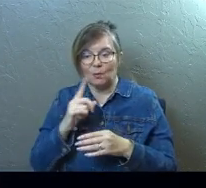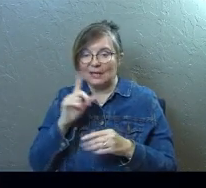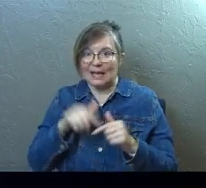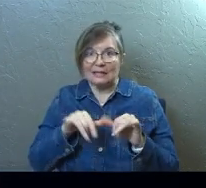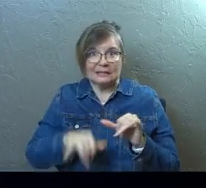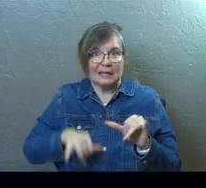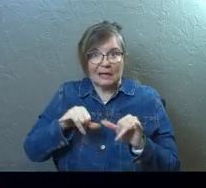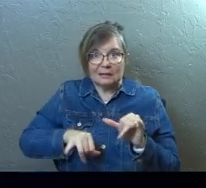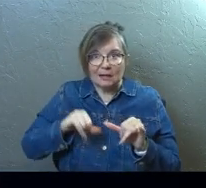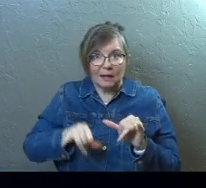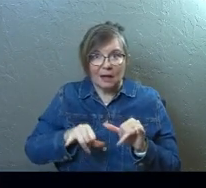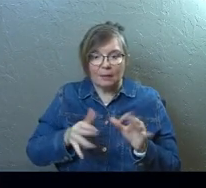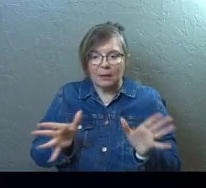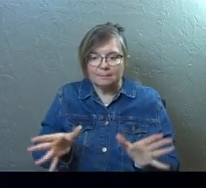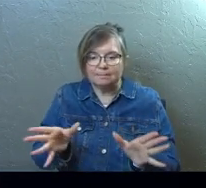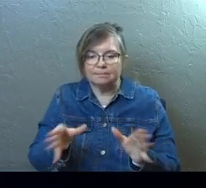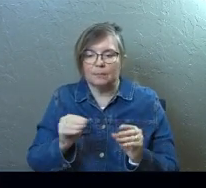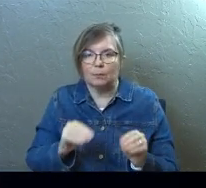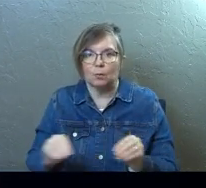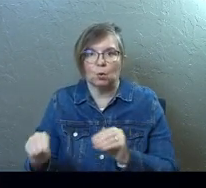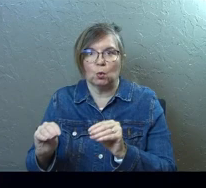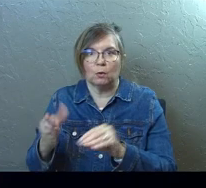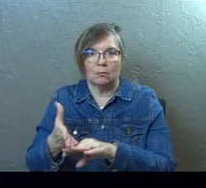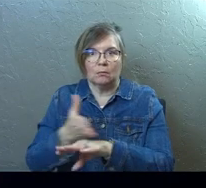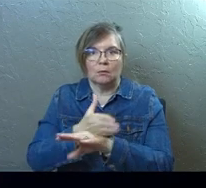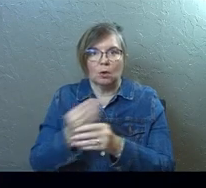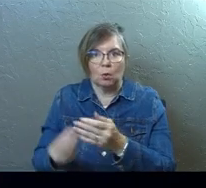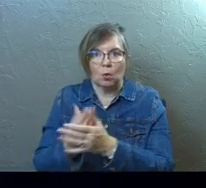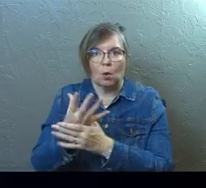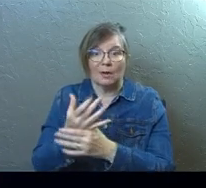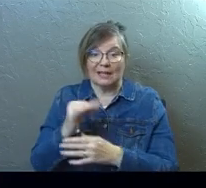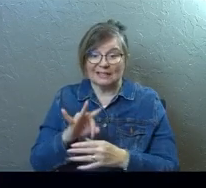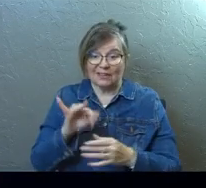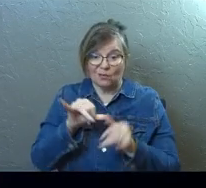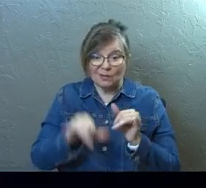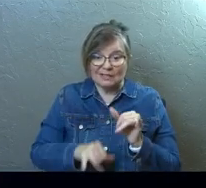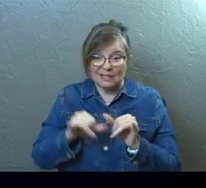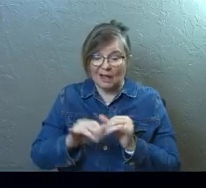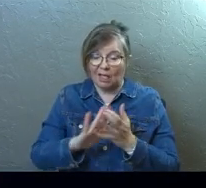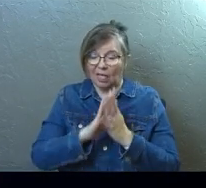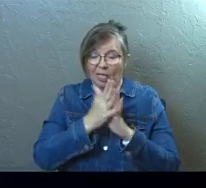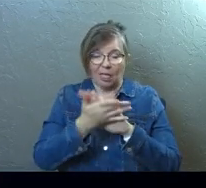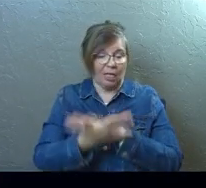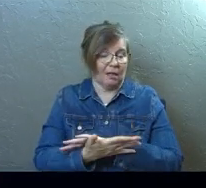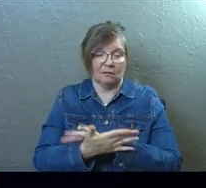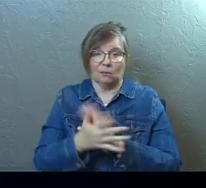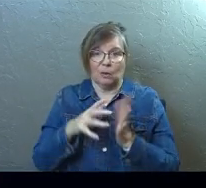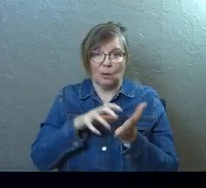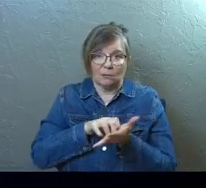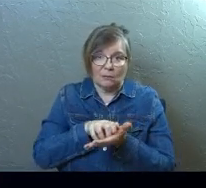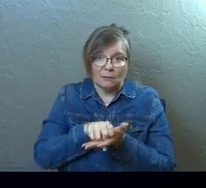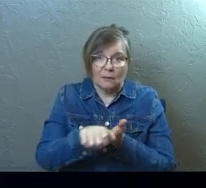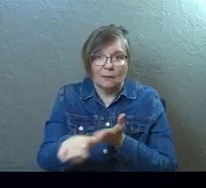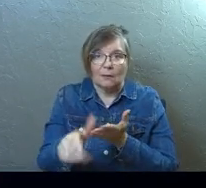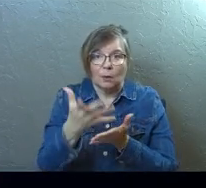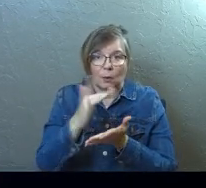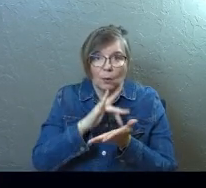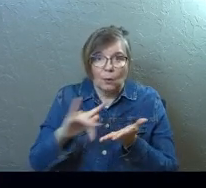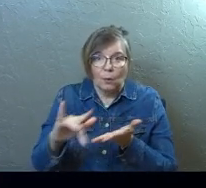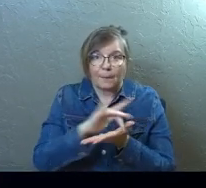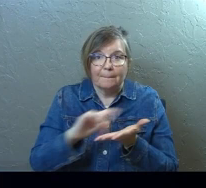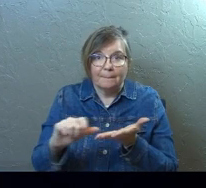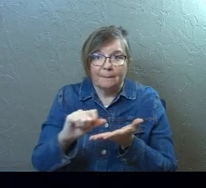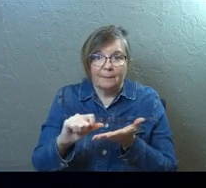moved to another pasture because if we stay in the same pasture, we will sheep it to death. We will eat it all right down to the